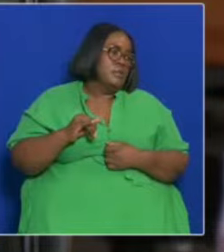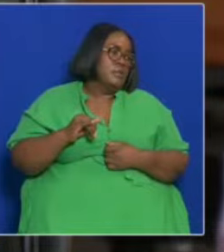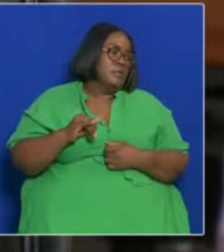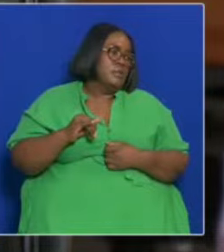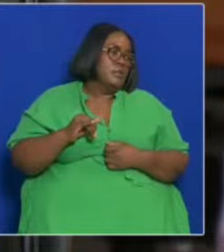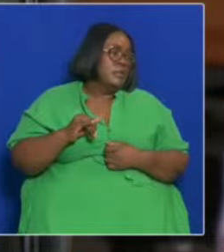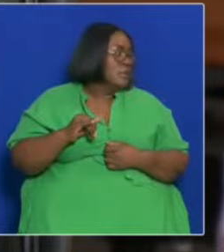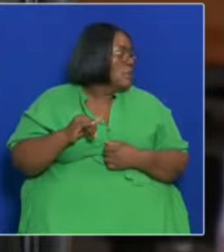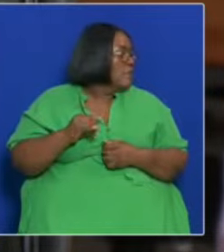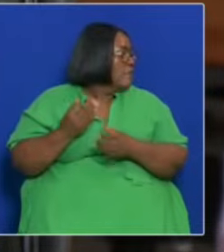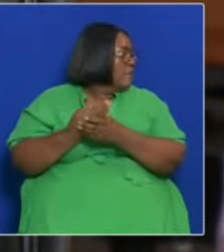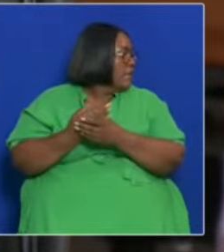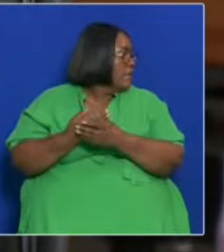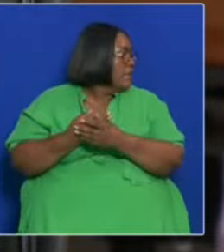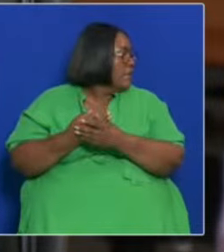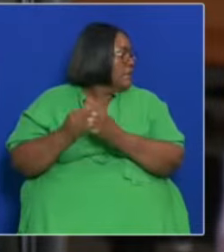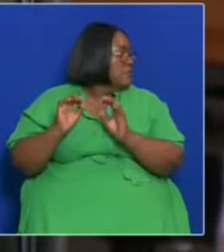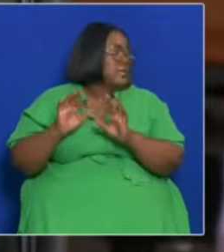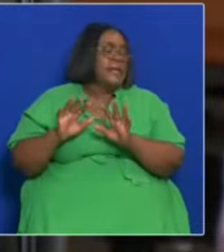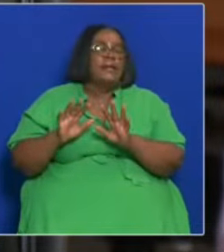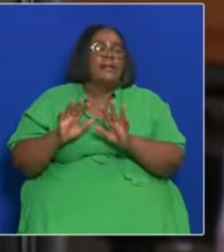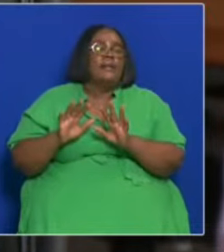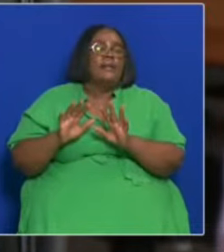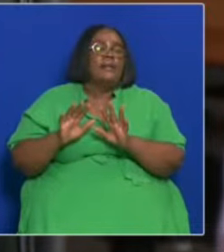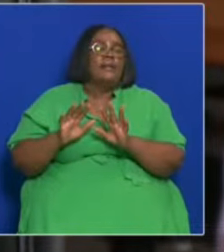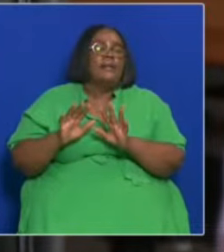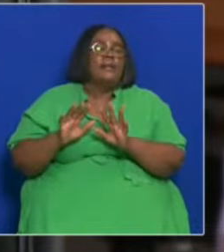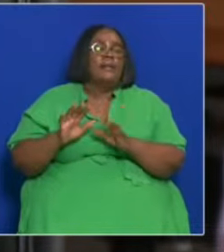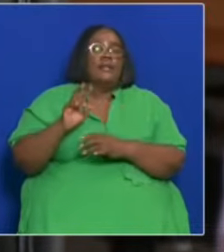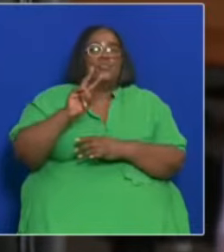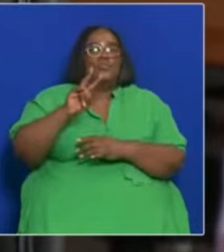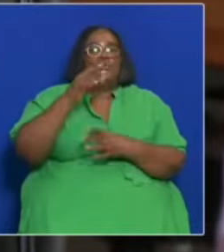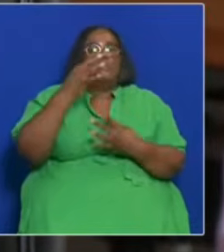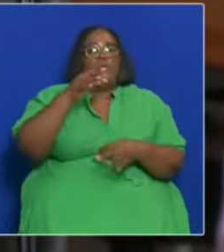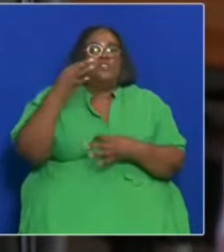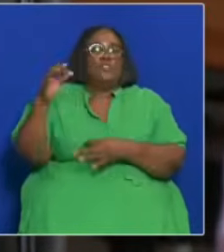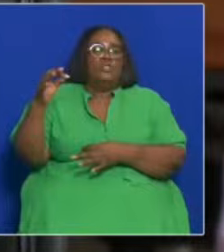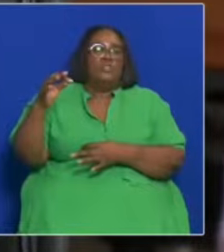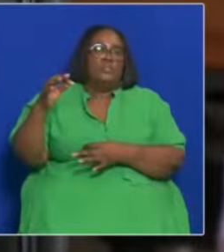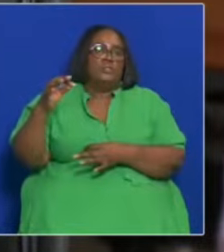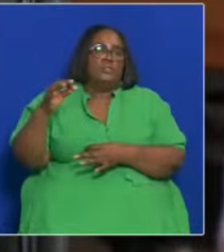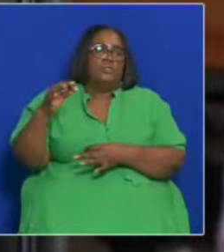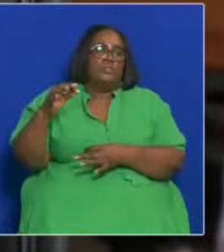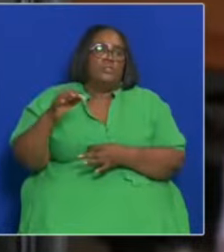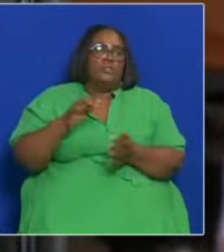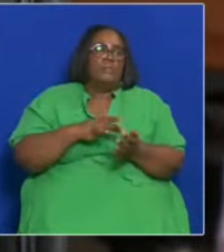It's then basically 2 pages down at page 218.